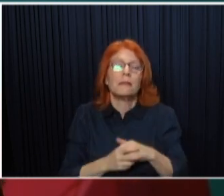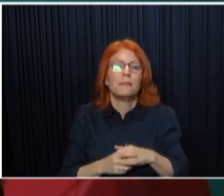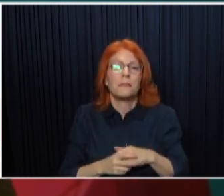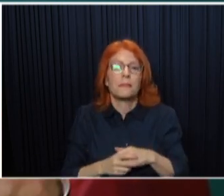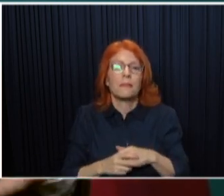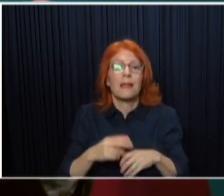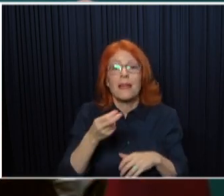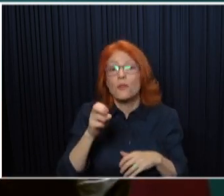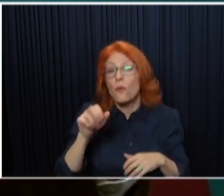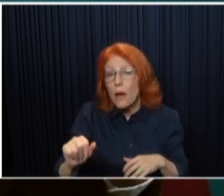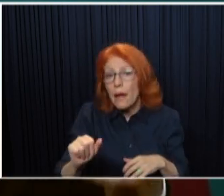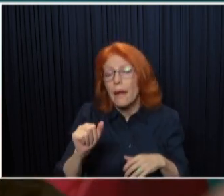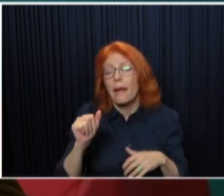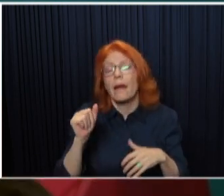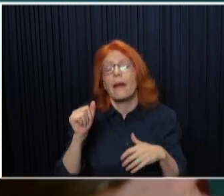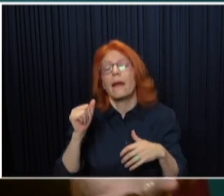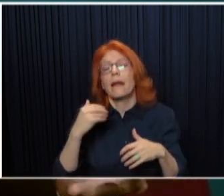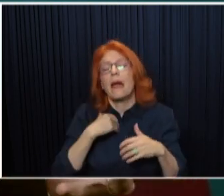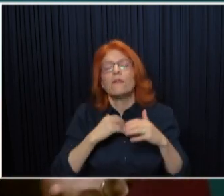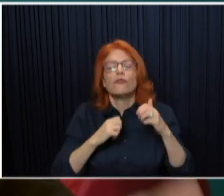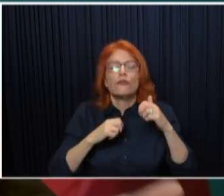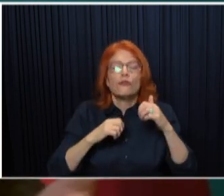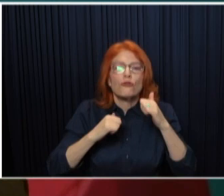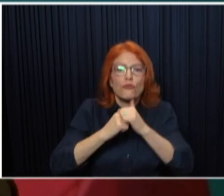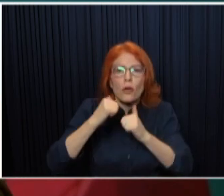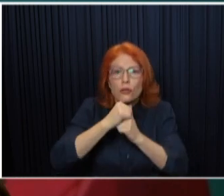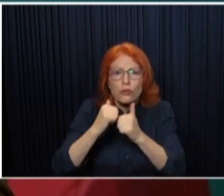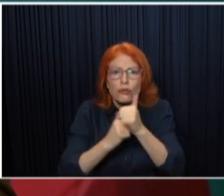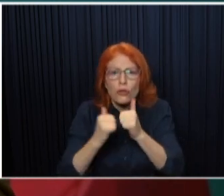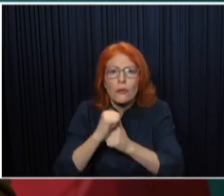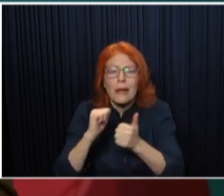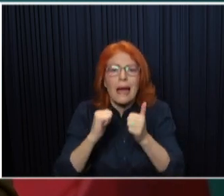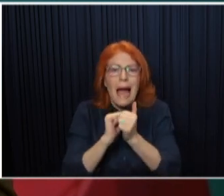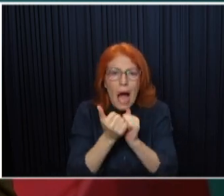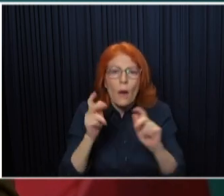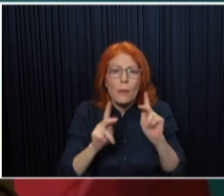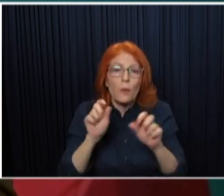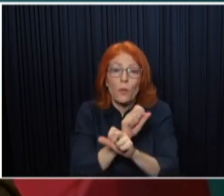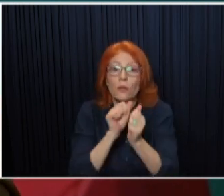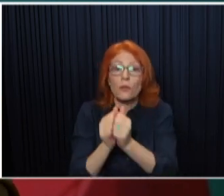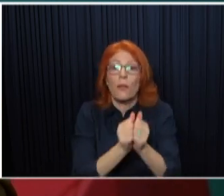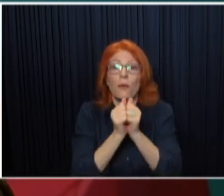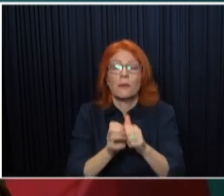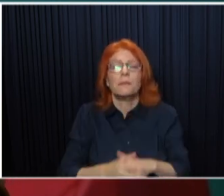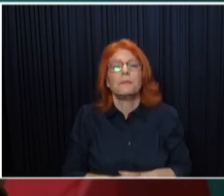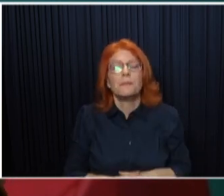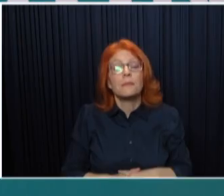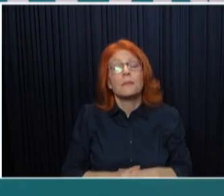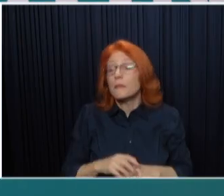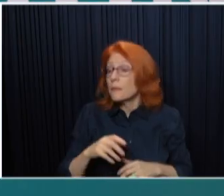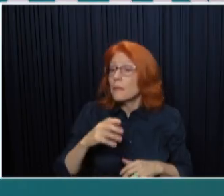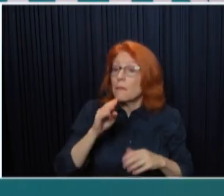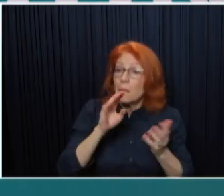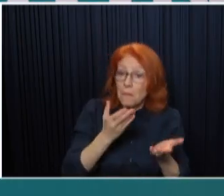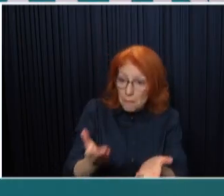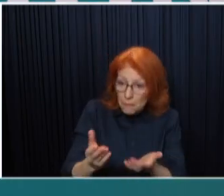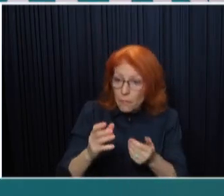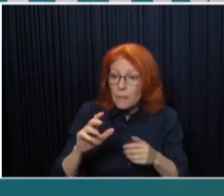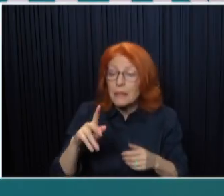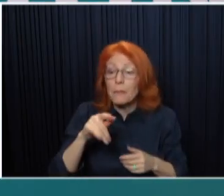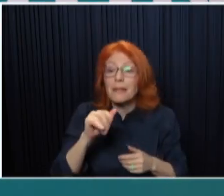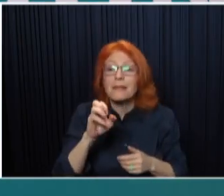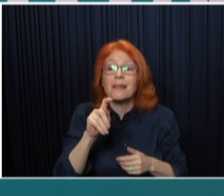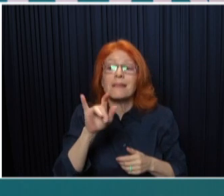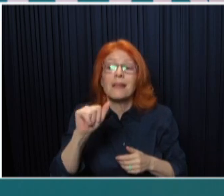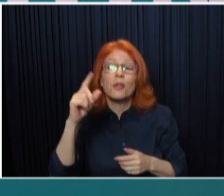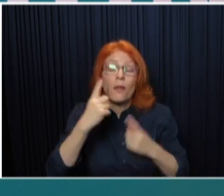an HOA, you have structure that how people work together. Ms. Placentia, your thoughts on this? Do you think this is